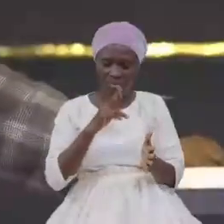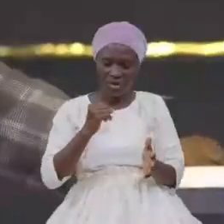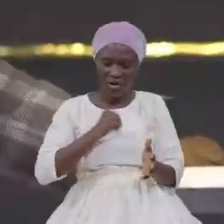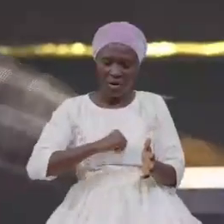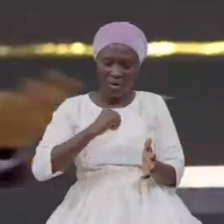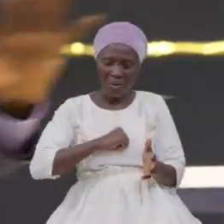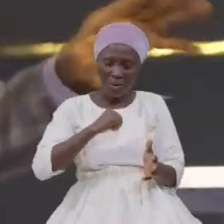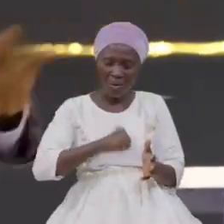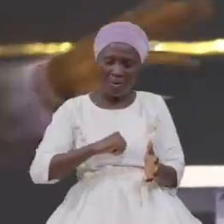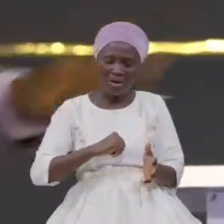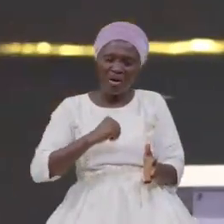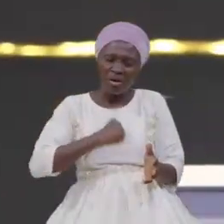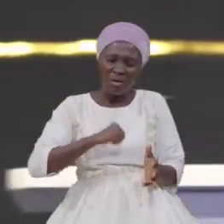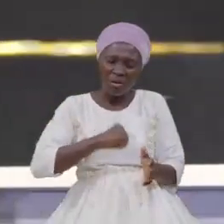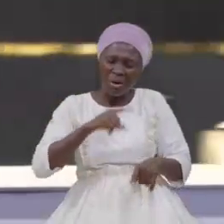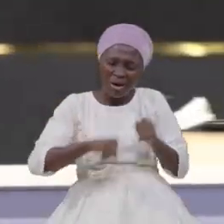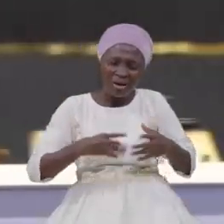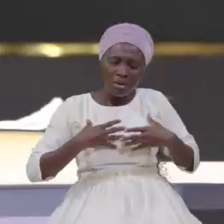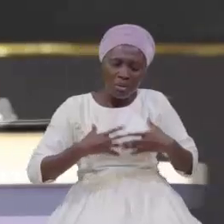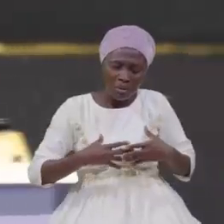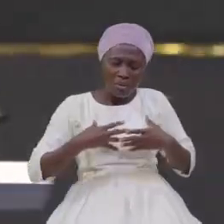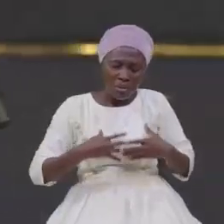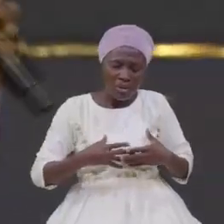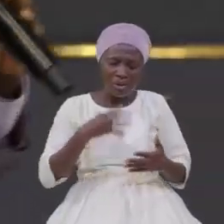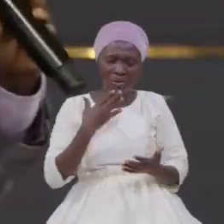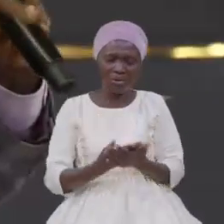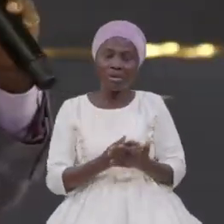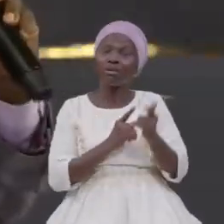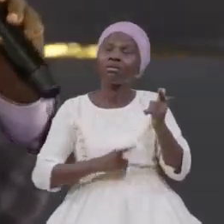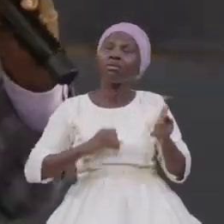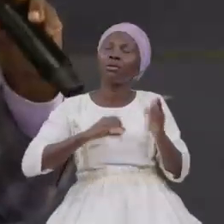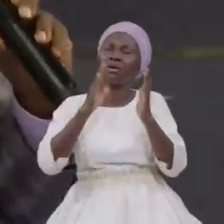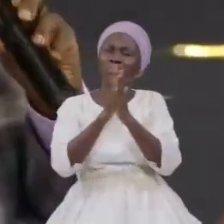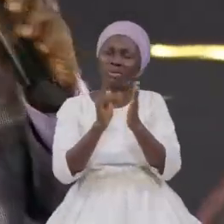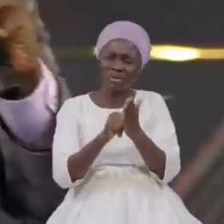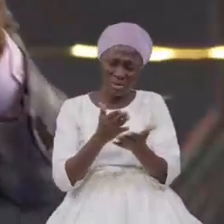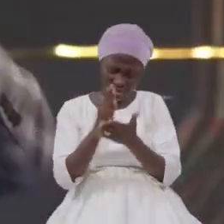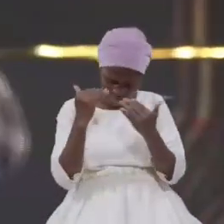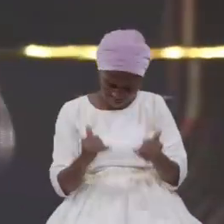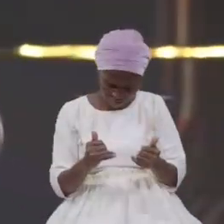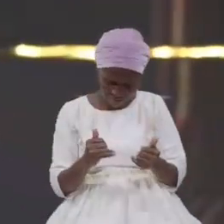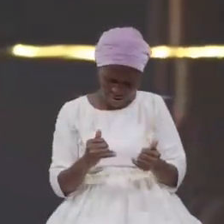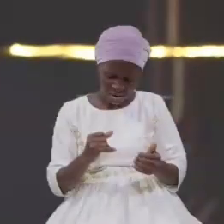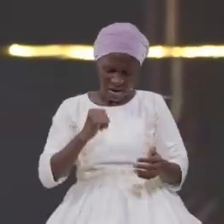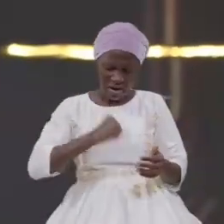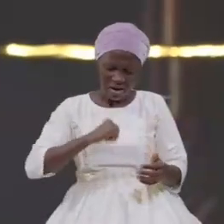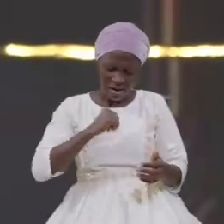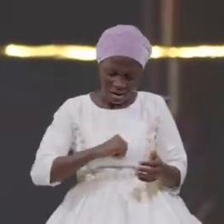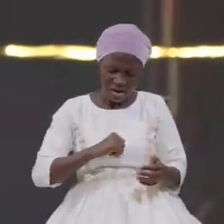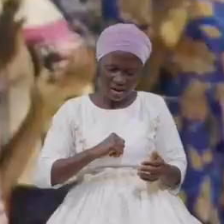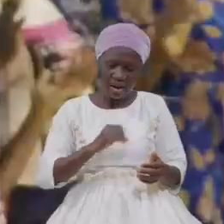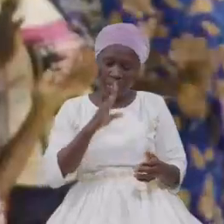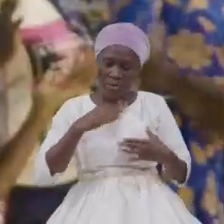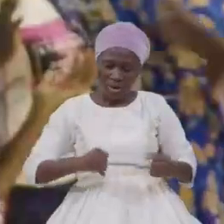you know, once they get here and there, Lord, I pray that right now, asthma be healed in